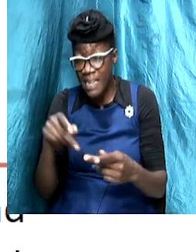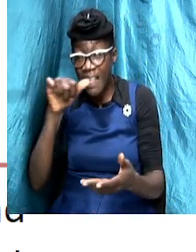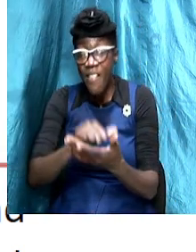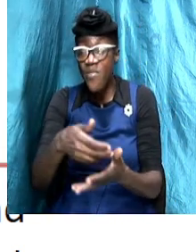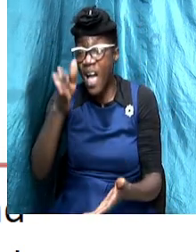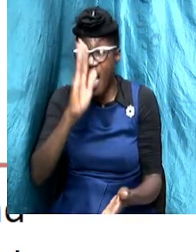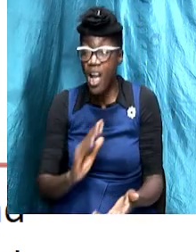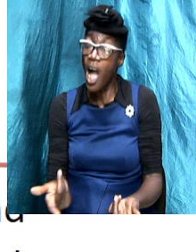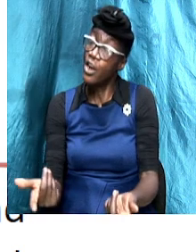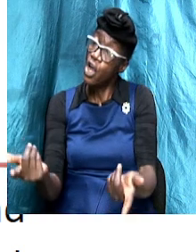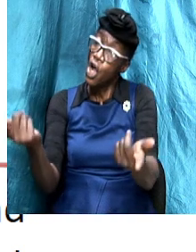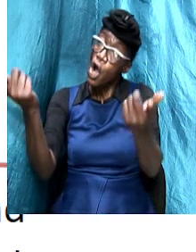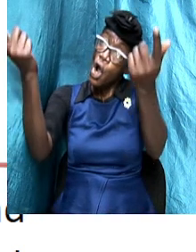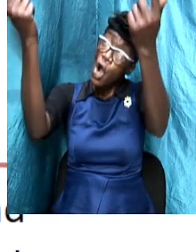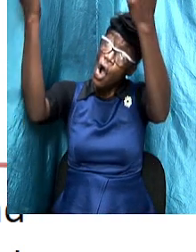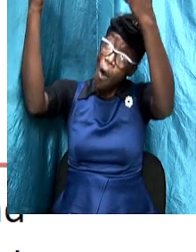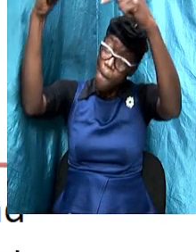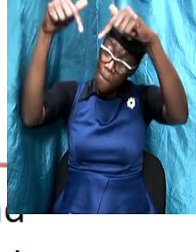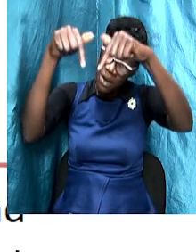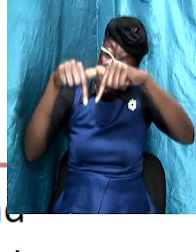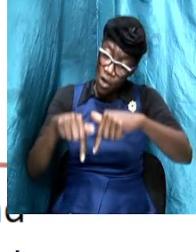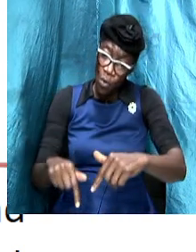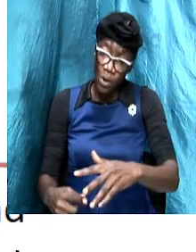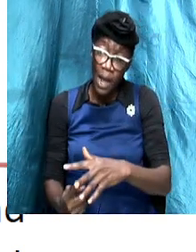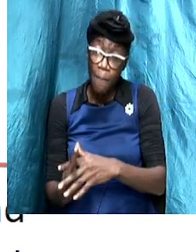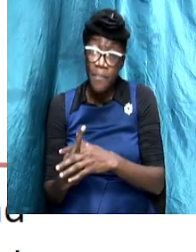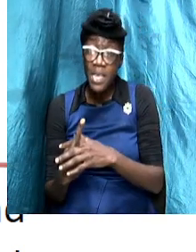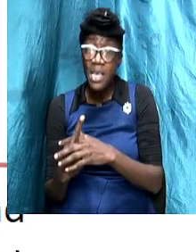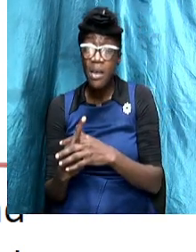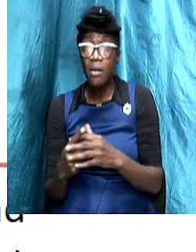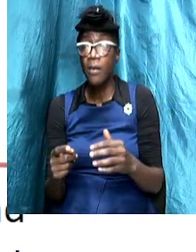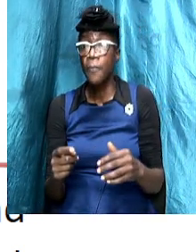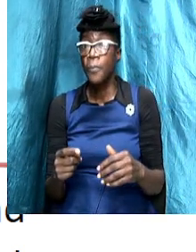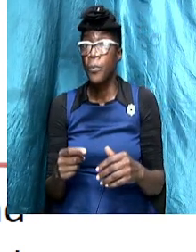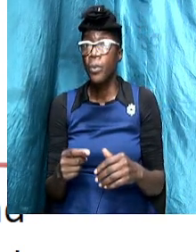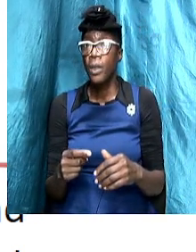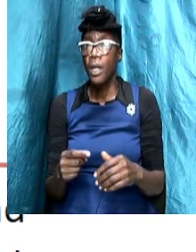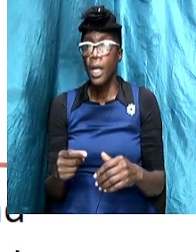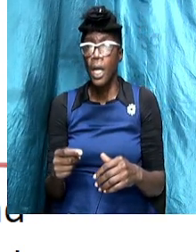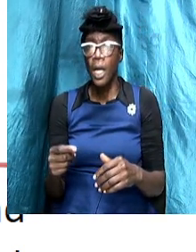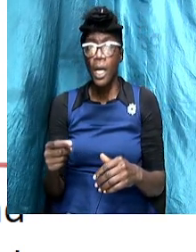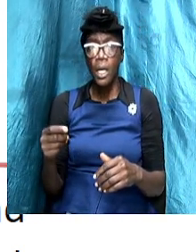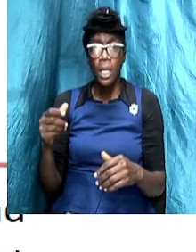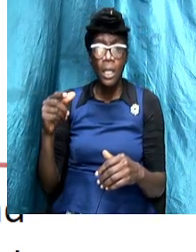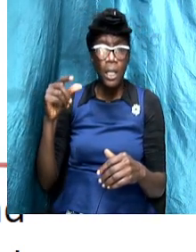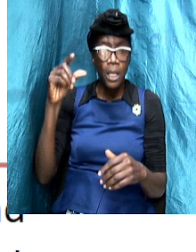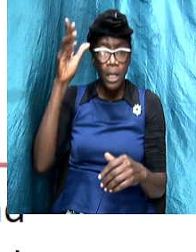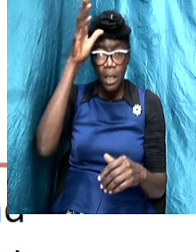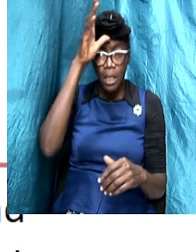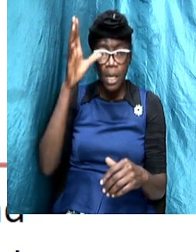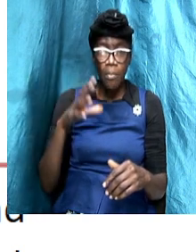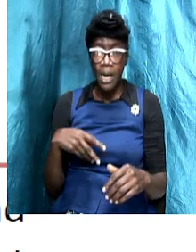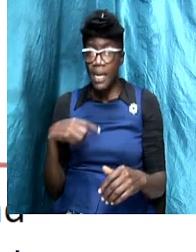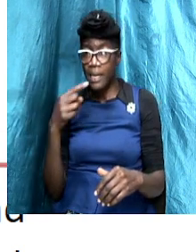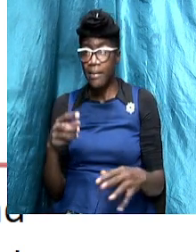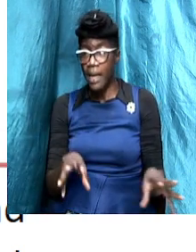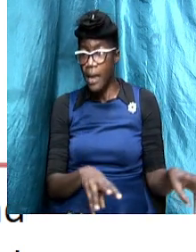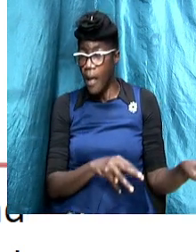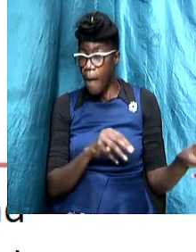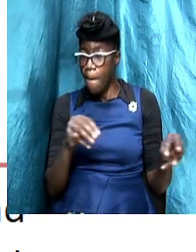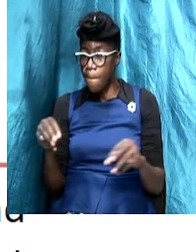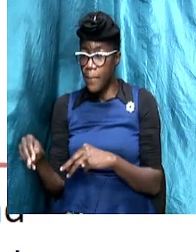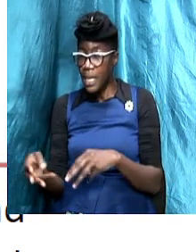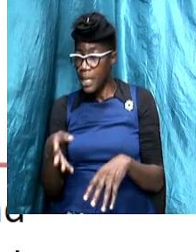down. And the Bible said that God appeared unto Gideon. And he looked at him and he said, mighty man